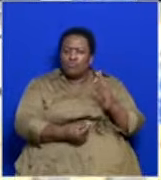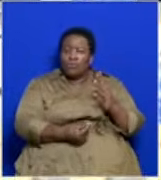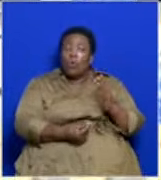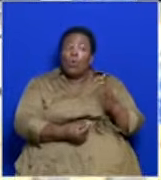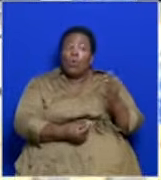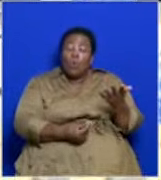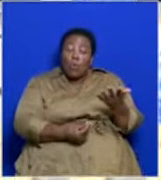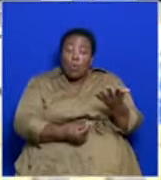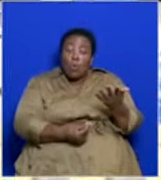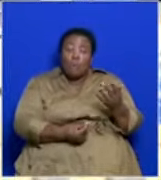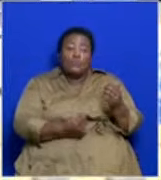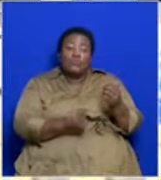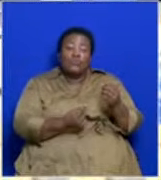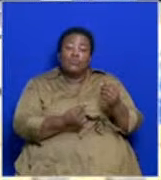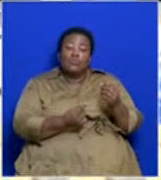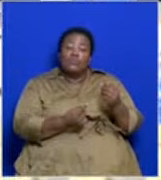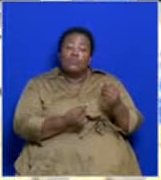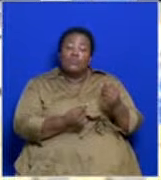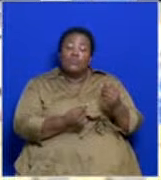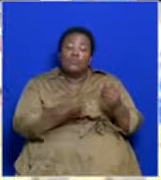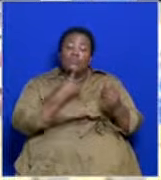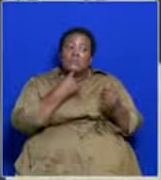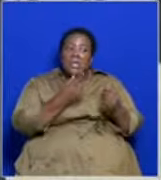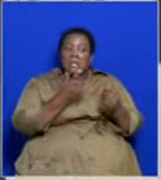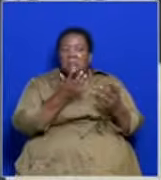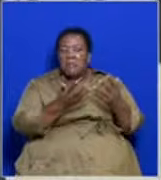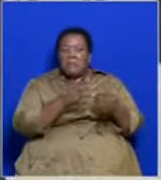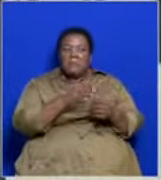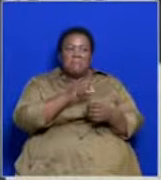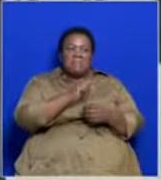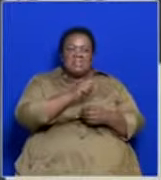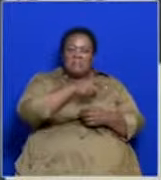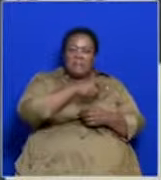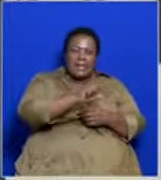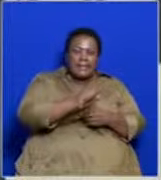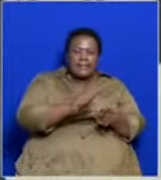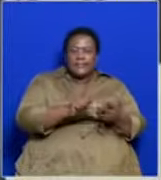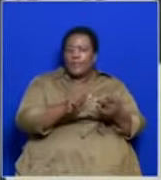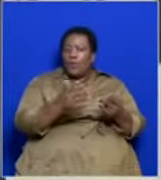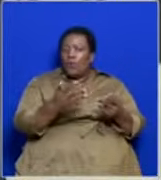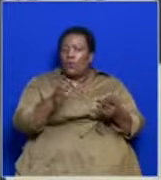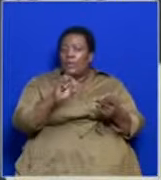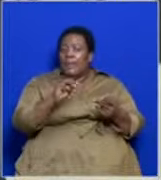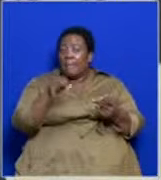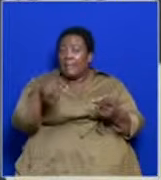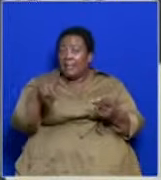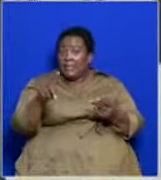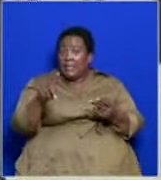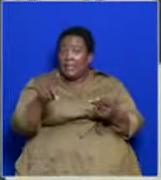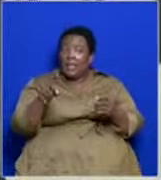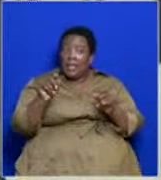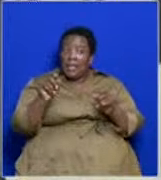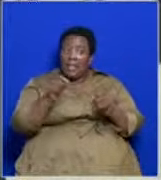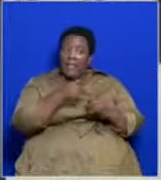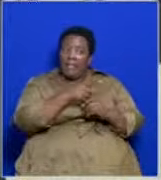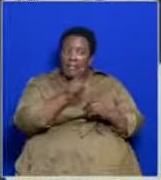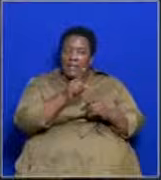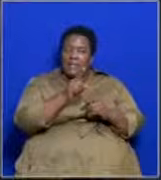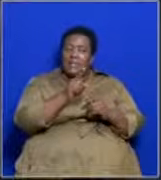the SAPS or the EMPD in this case, or for that matter, any other